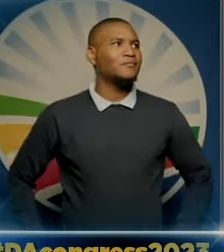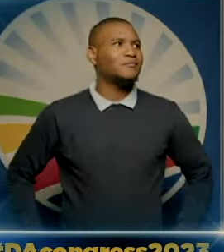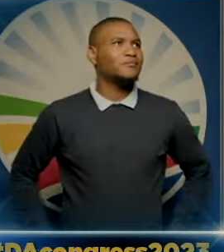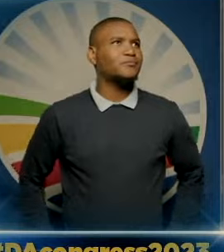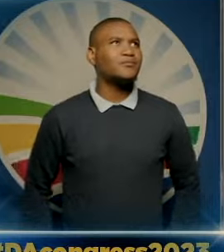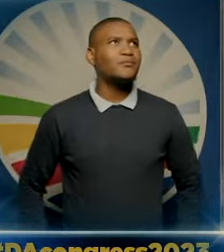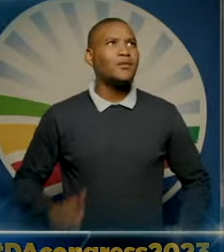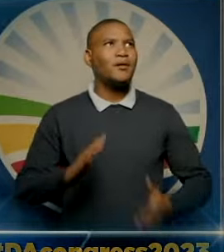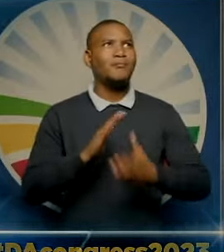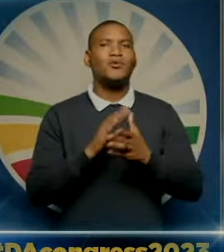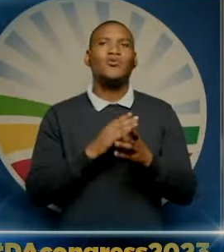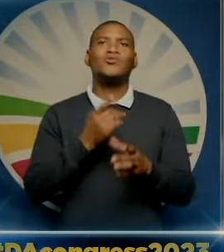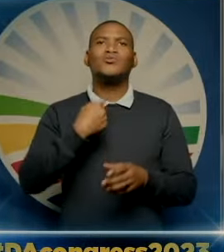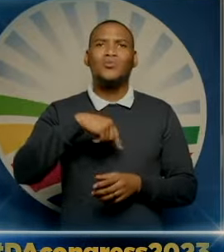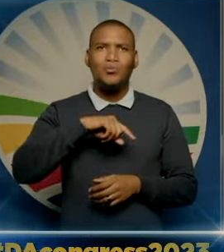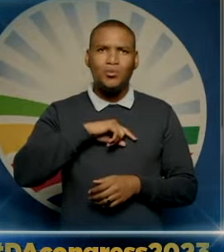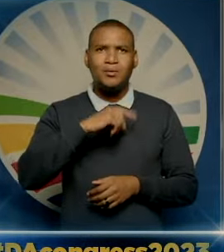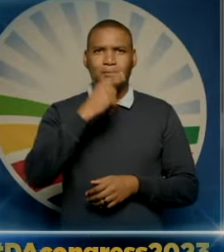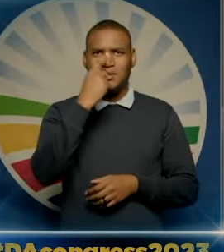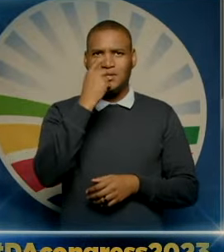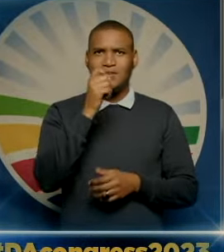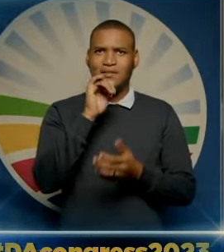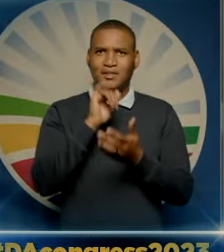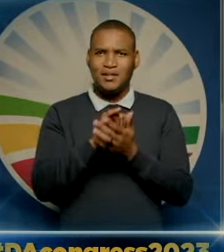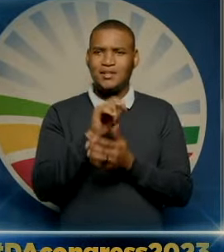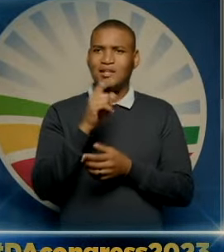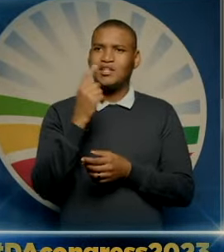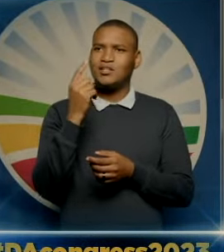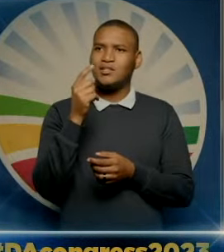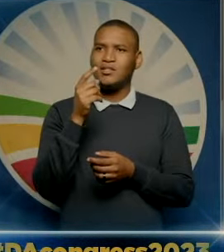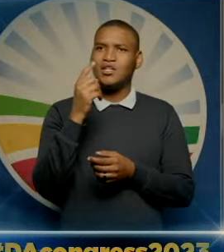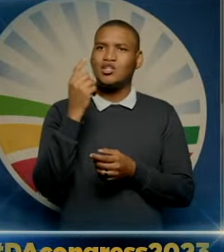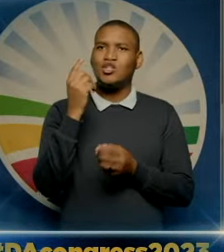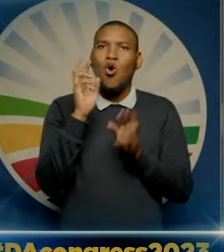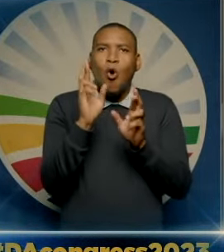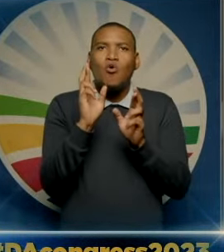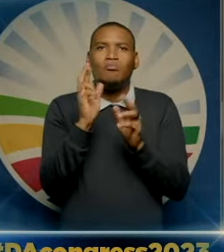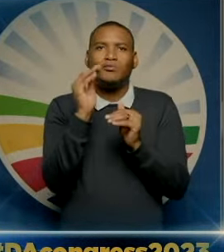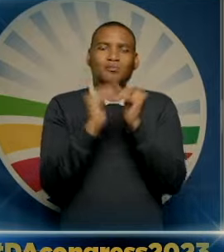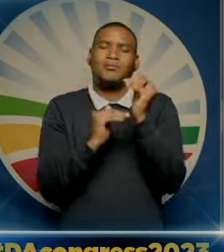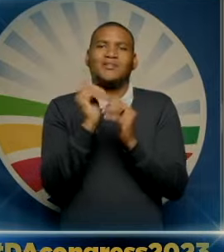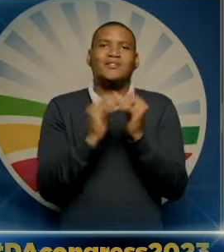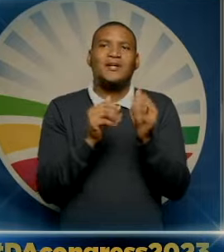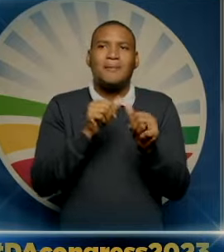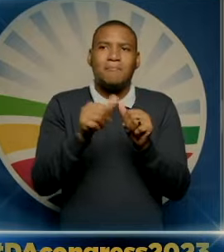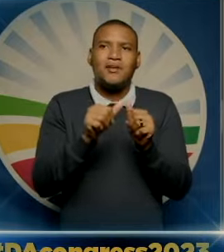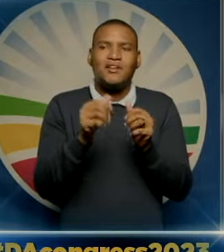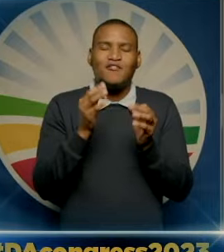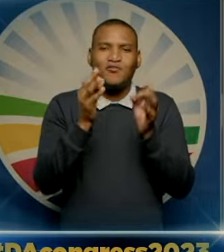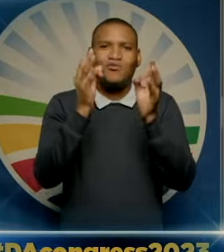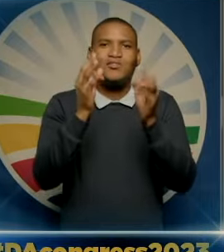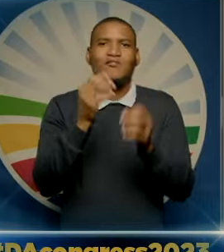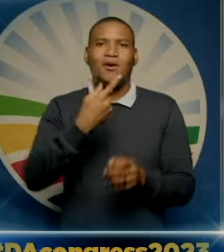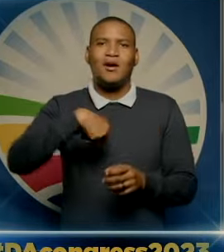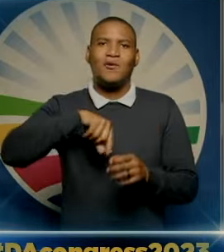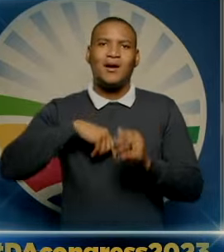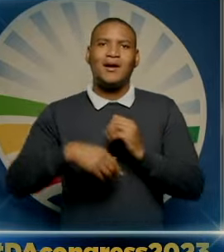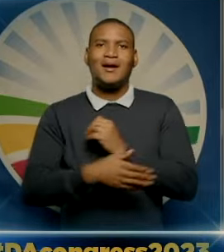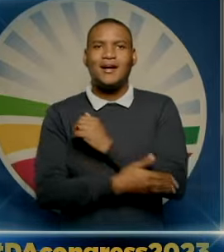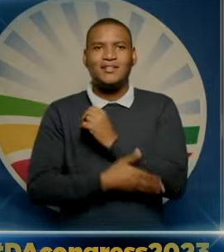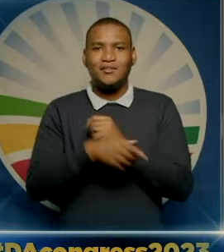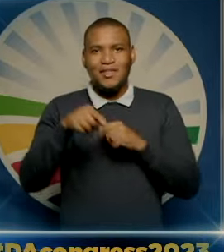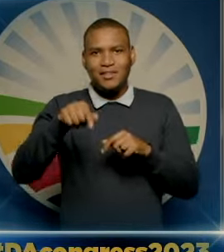Because we are convinced that that is the hope to build a better future for our country. This is the